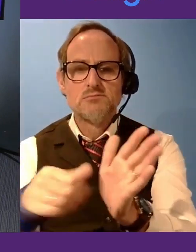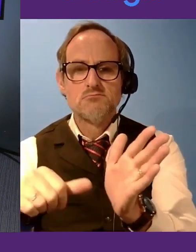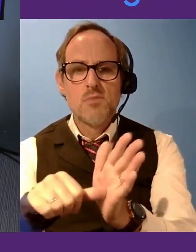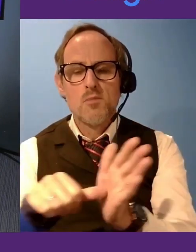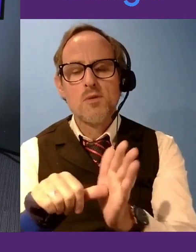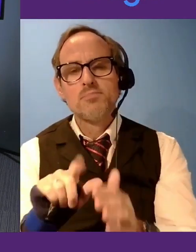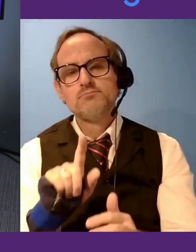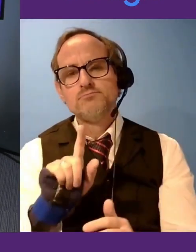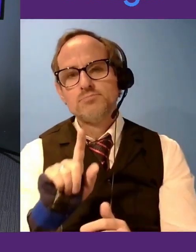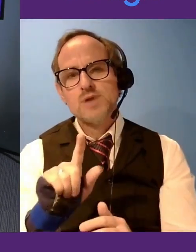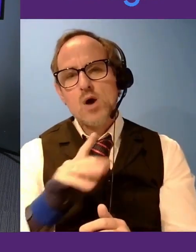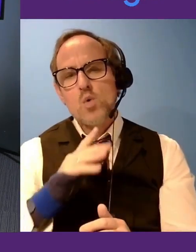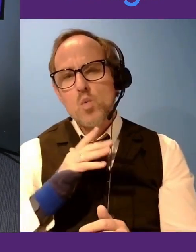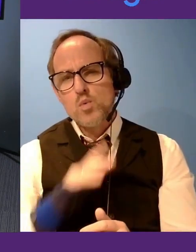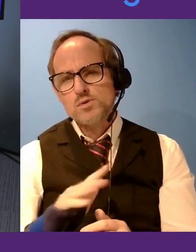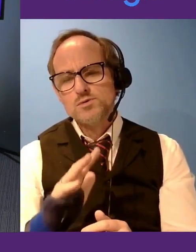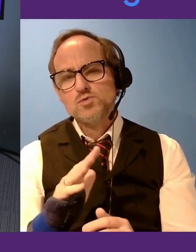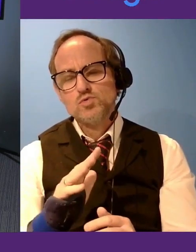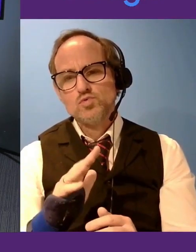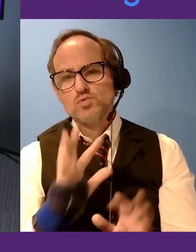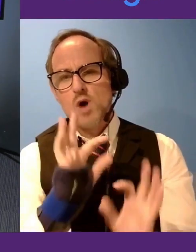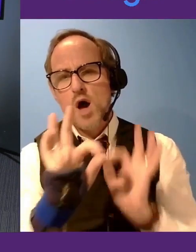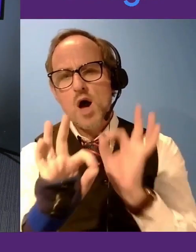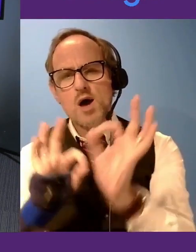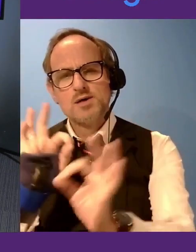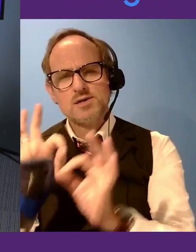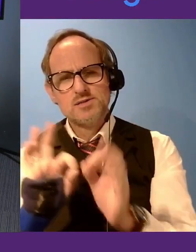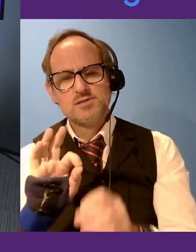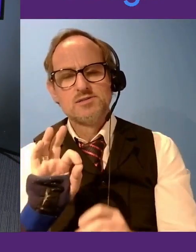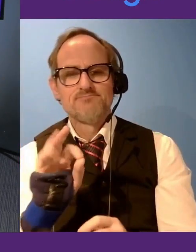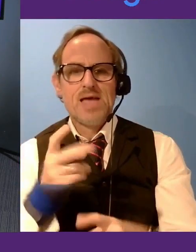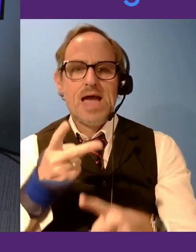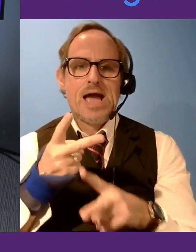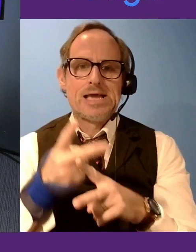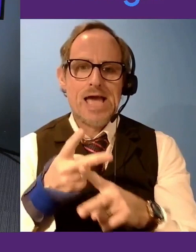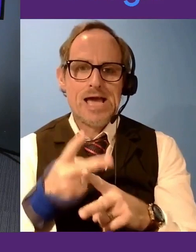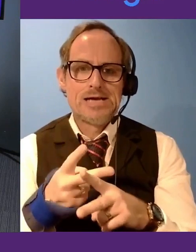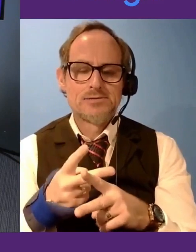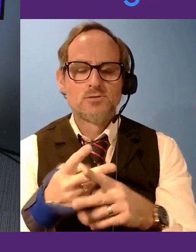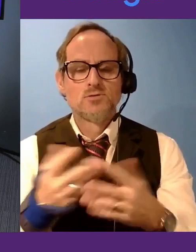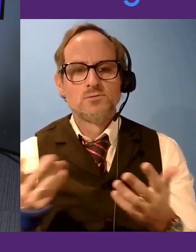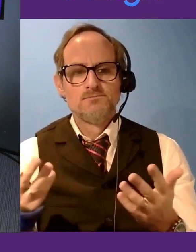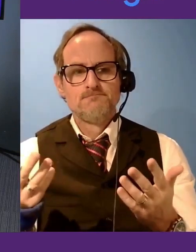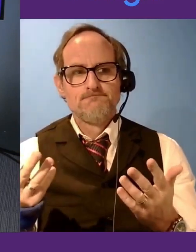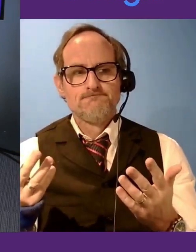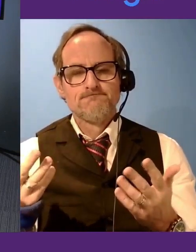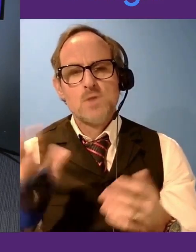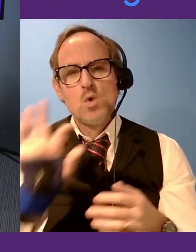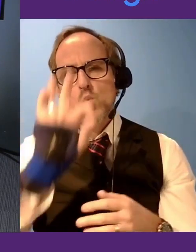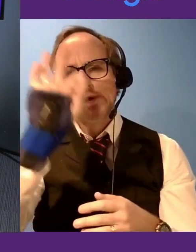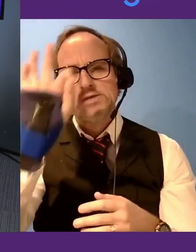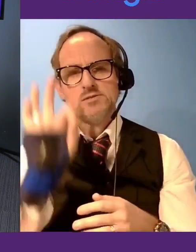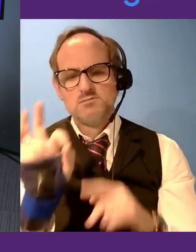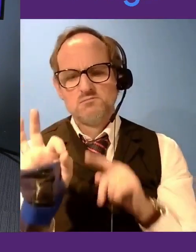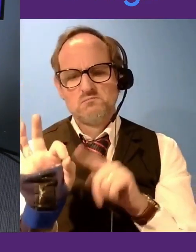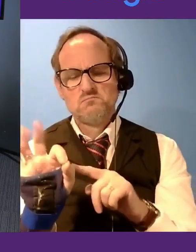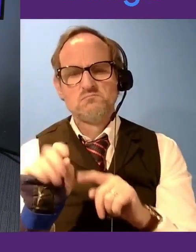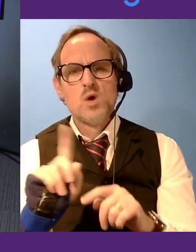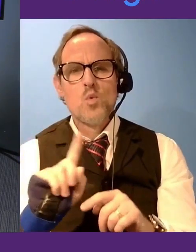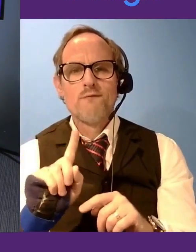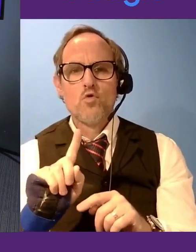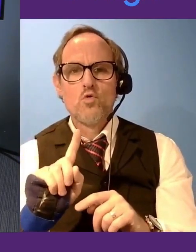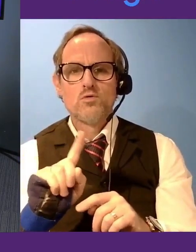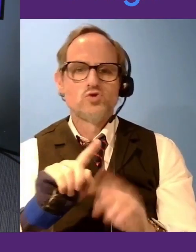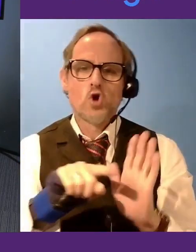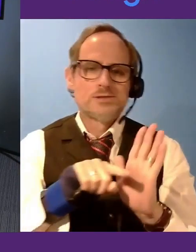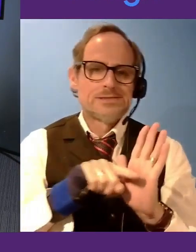go around the room again and ask you a question, which is around joy. Have you